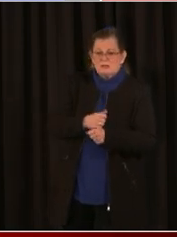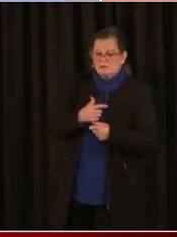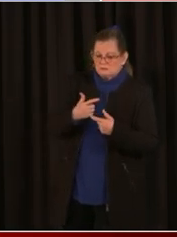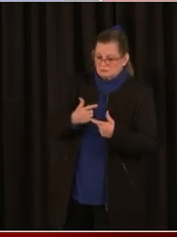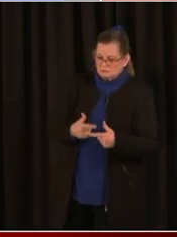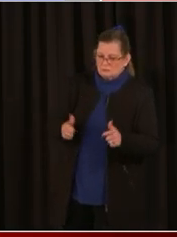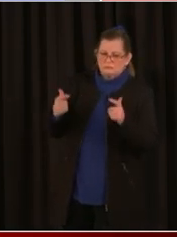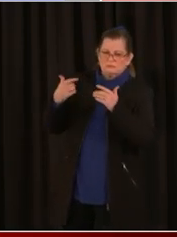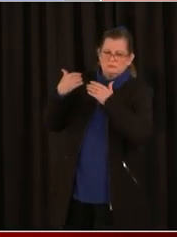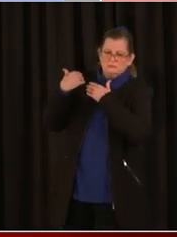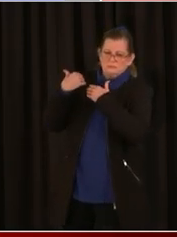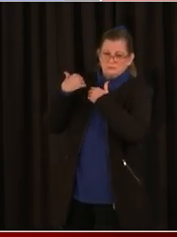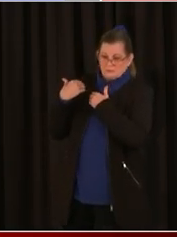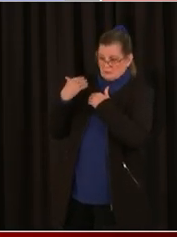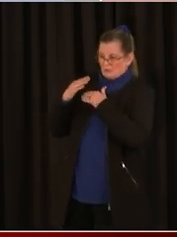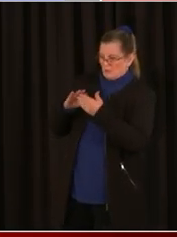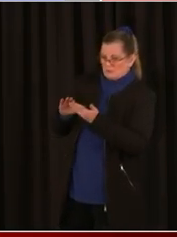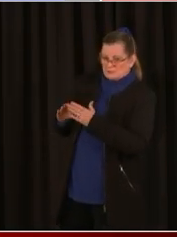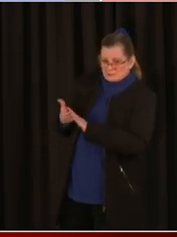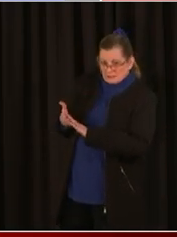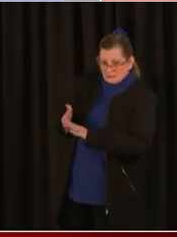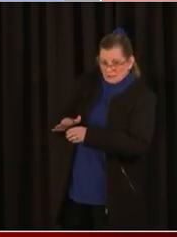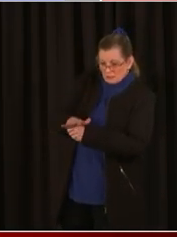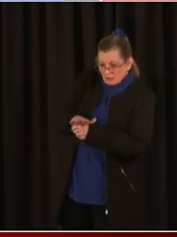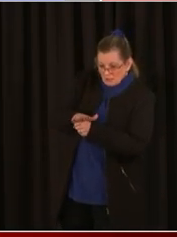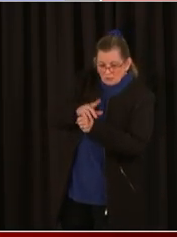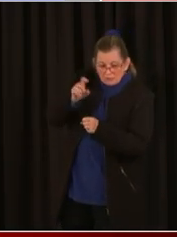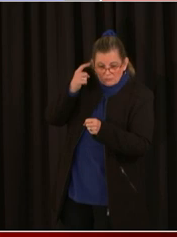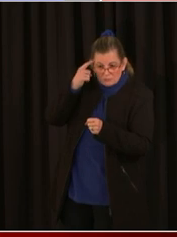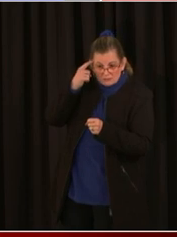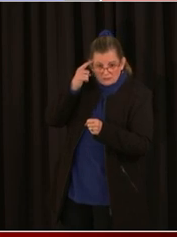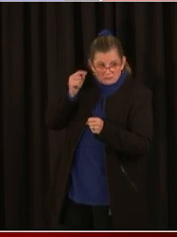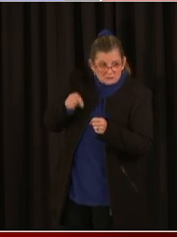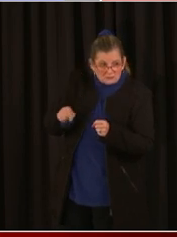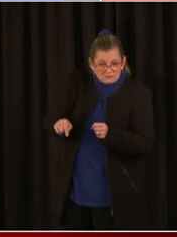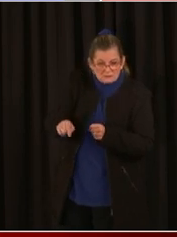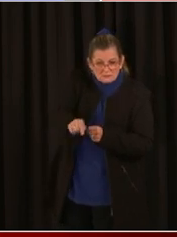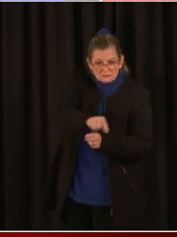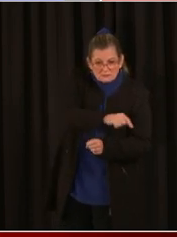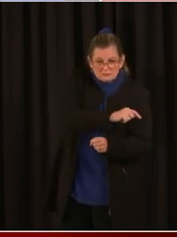burden on the city, on the local government.